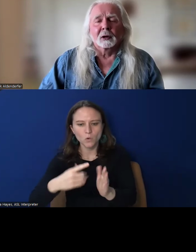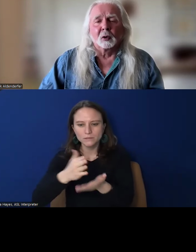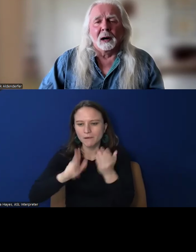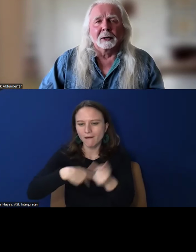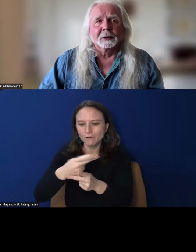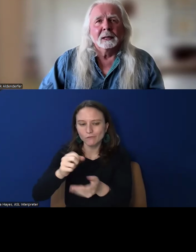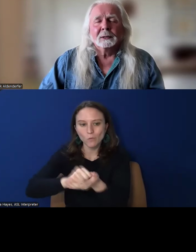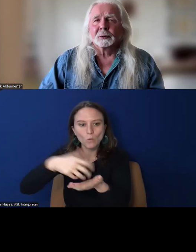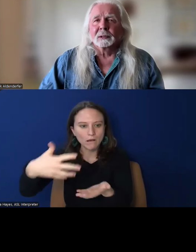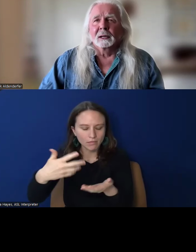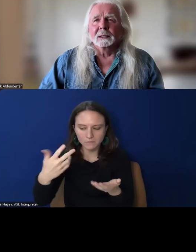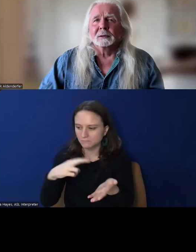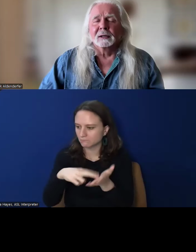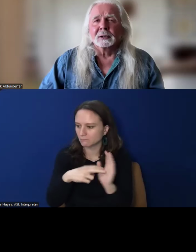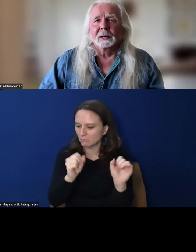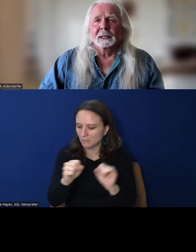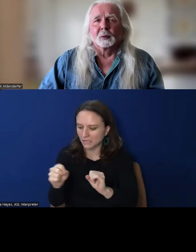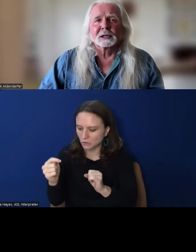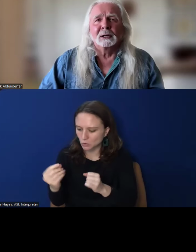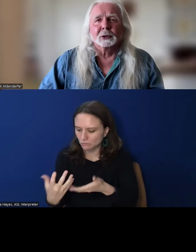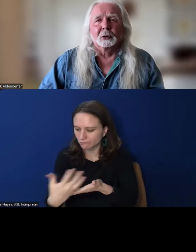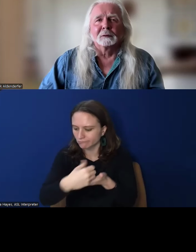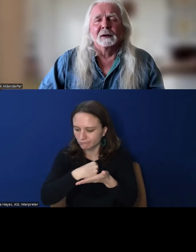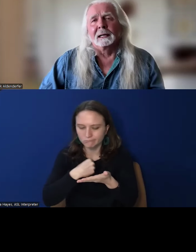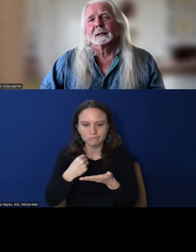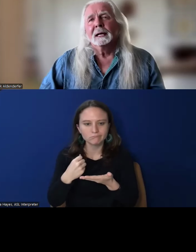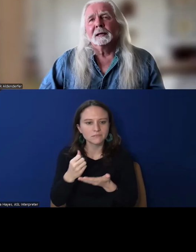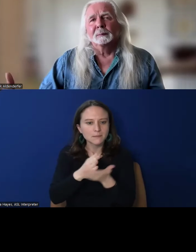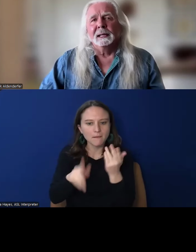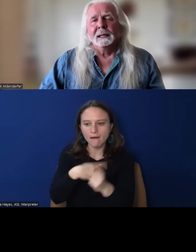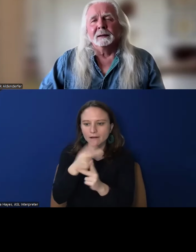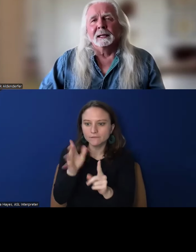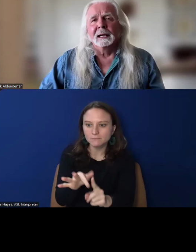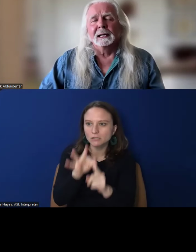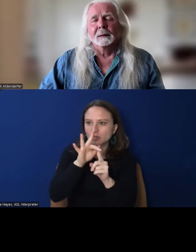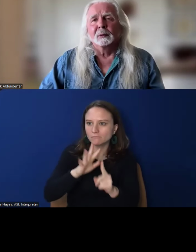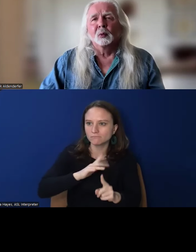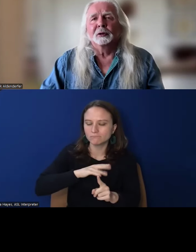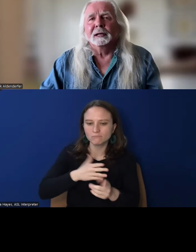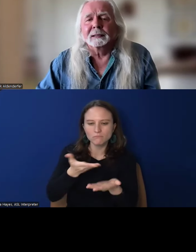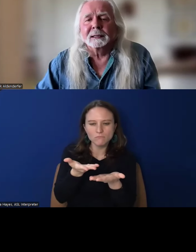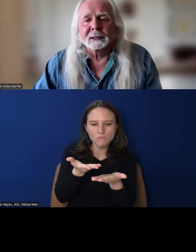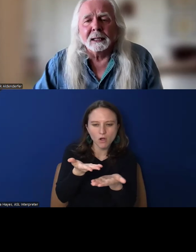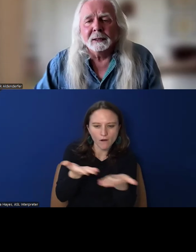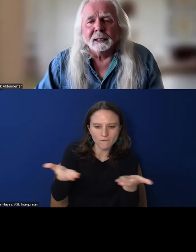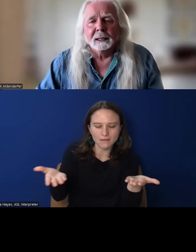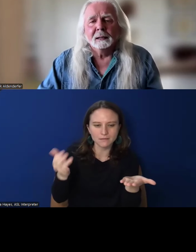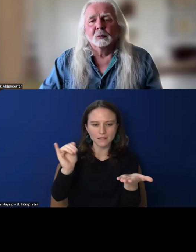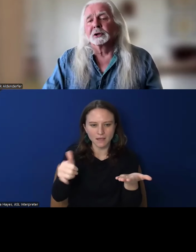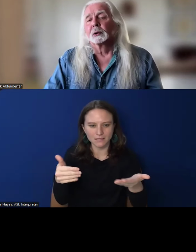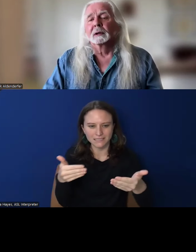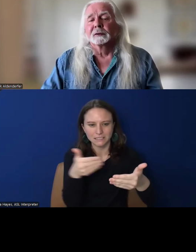have acquired certain kinds of exotic or special artifacts that end up with the deceased in